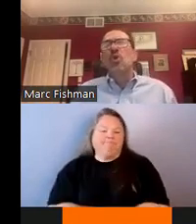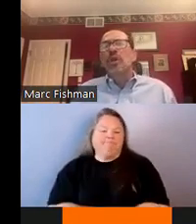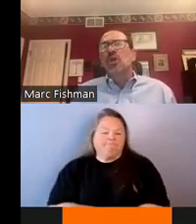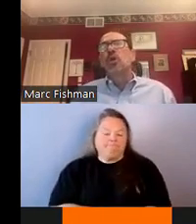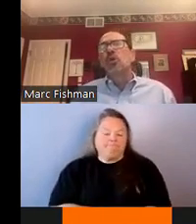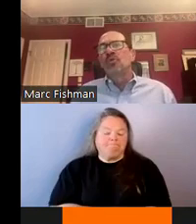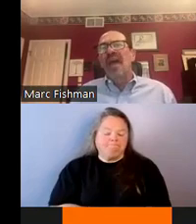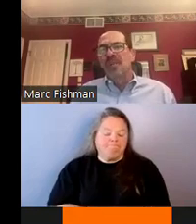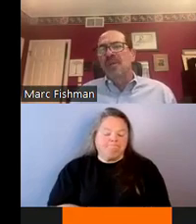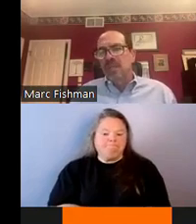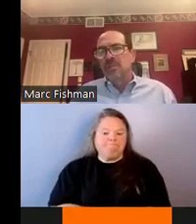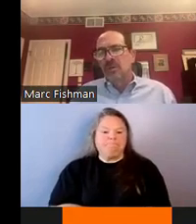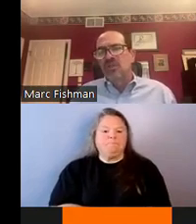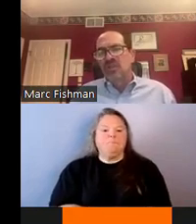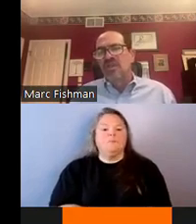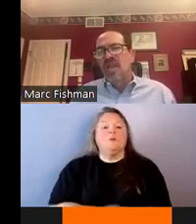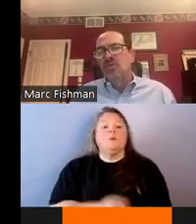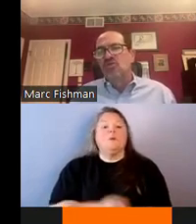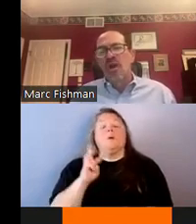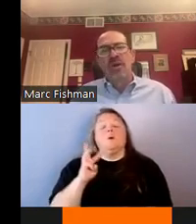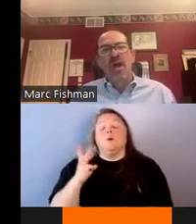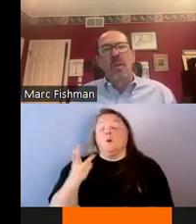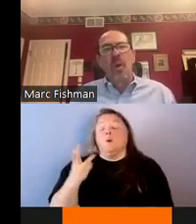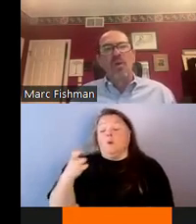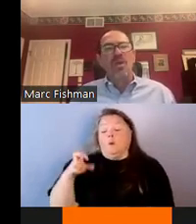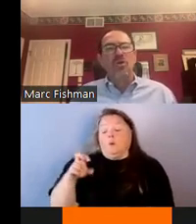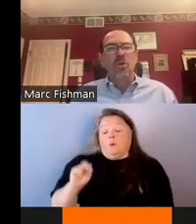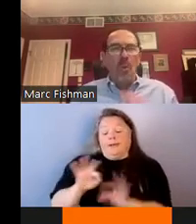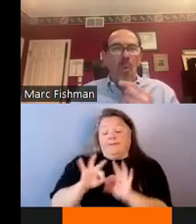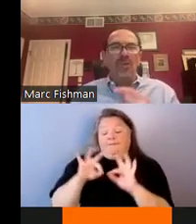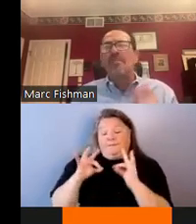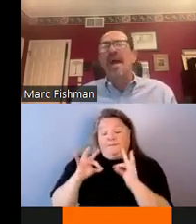When we do include families, which, as I say, is rare enough,